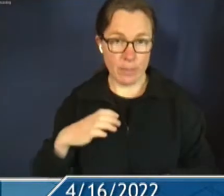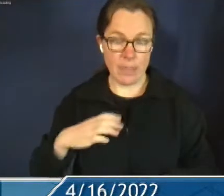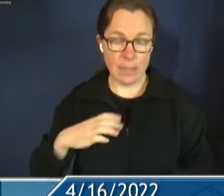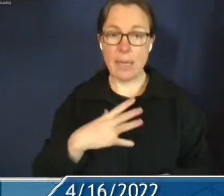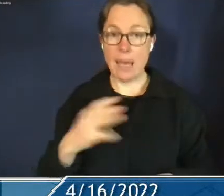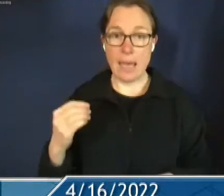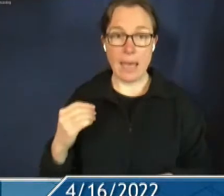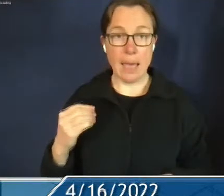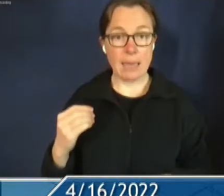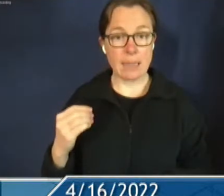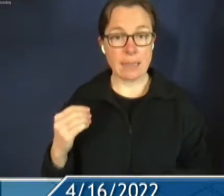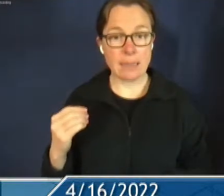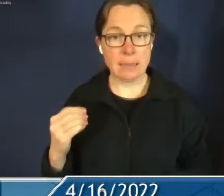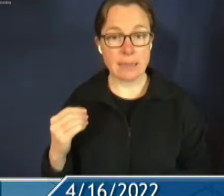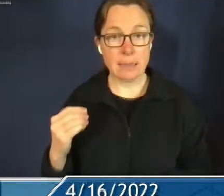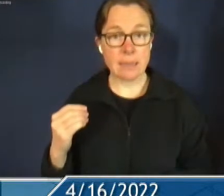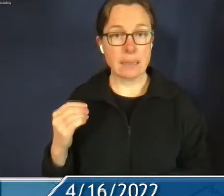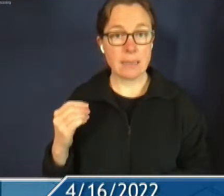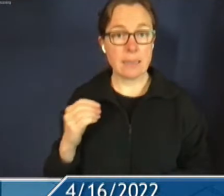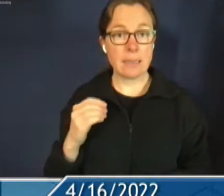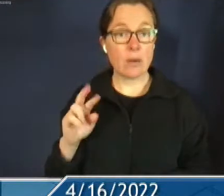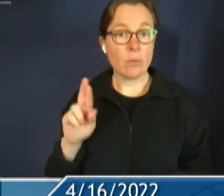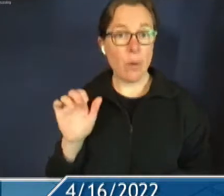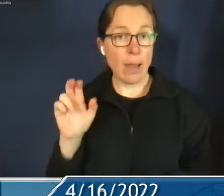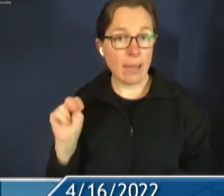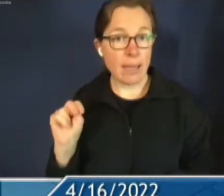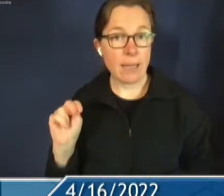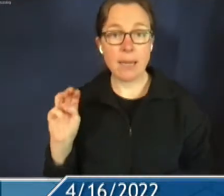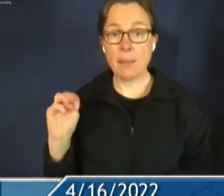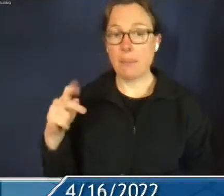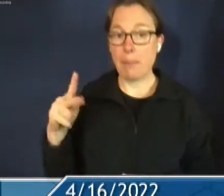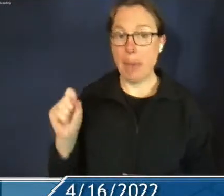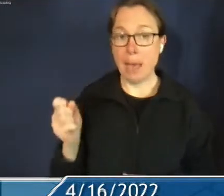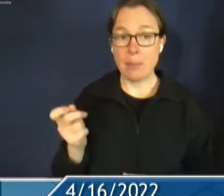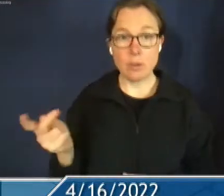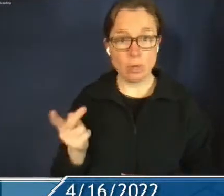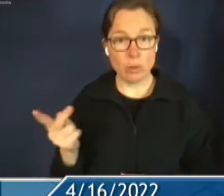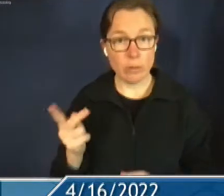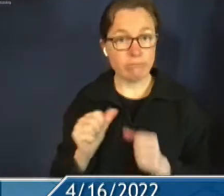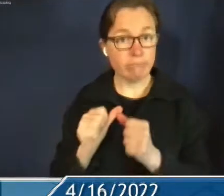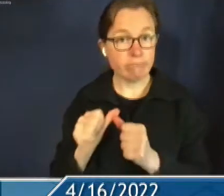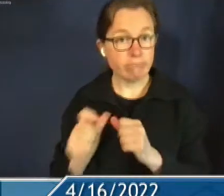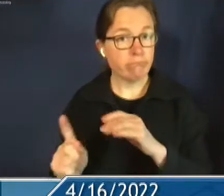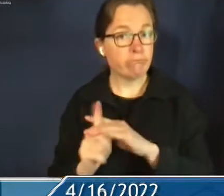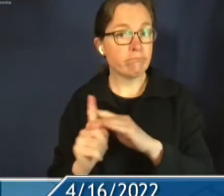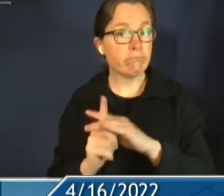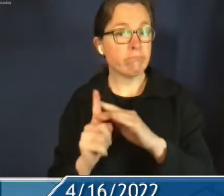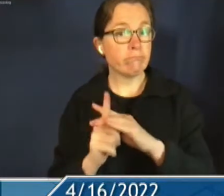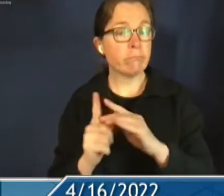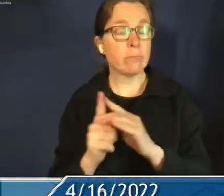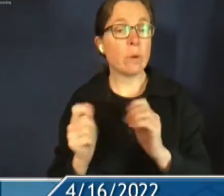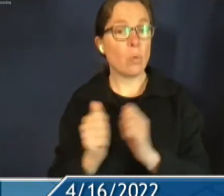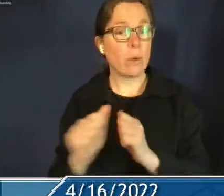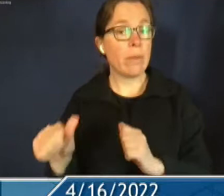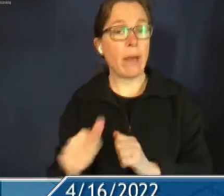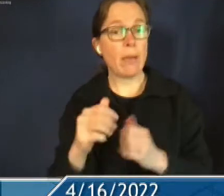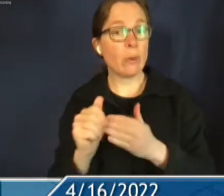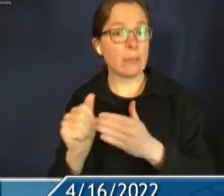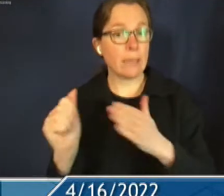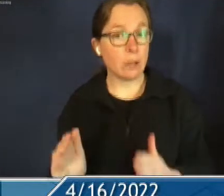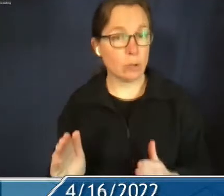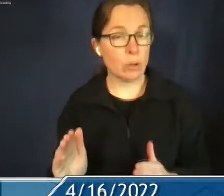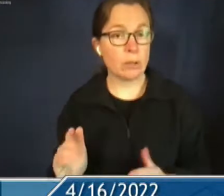both Commissioner Ryan and Commissioner Mapps continually to attend with the bureau heads. I believe